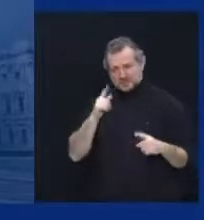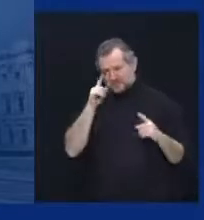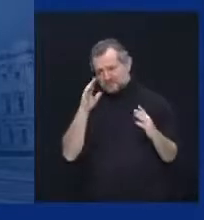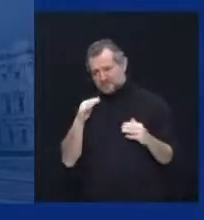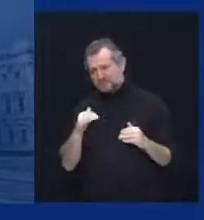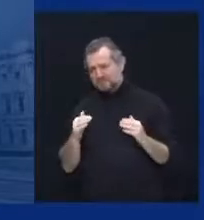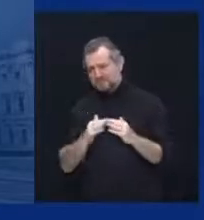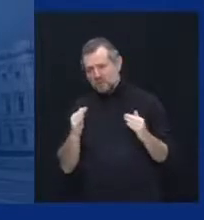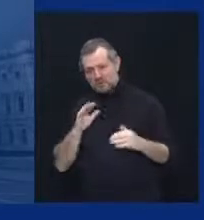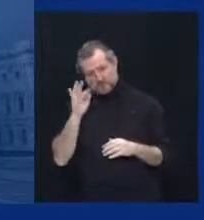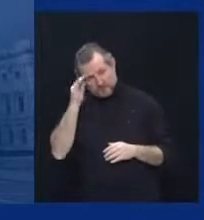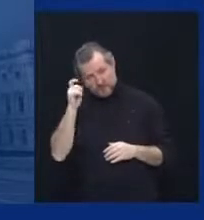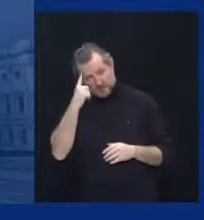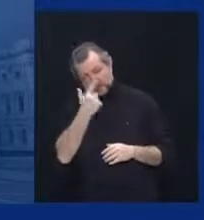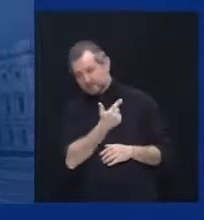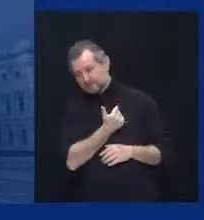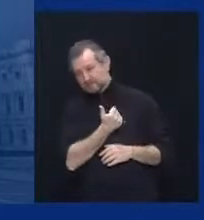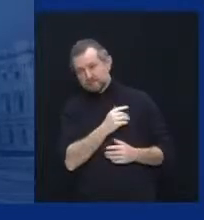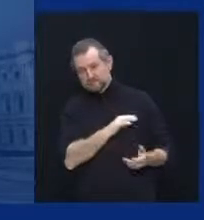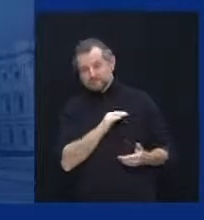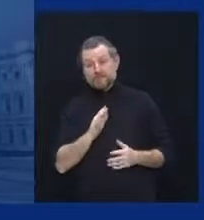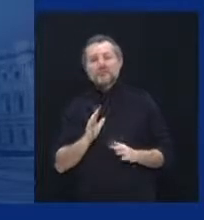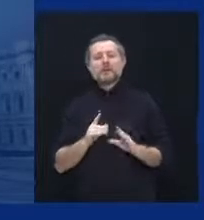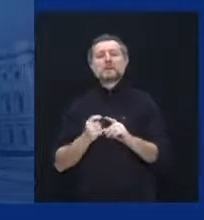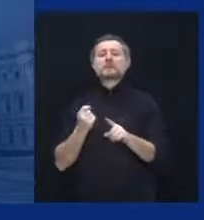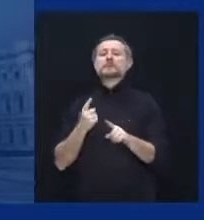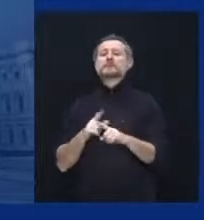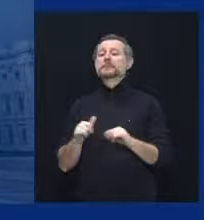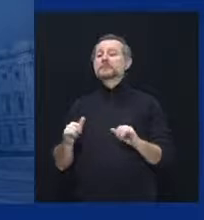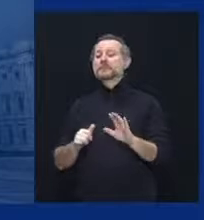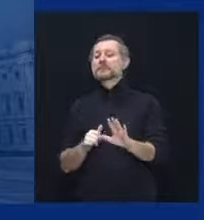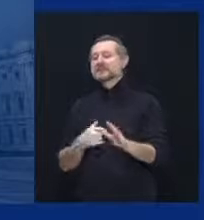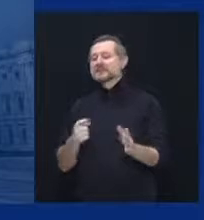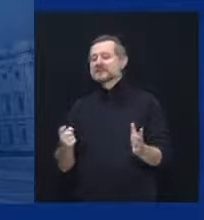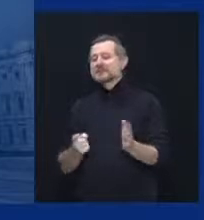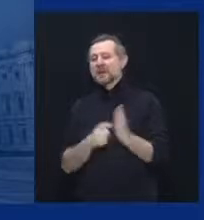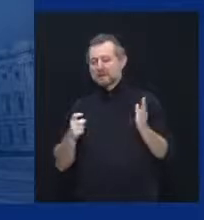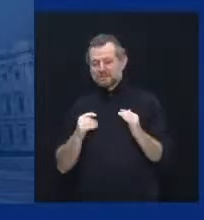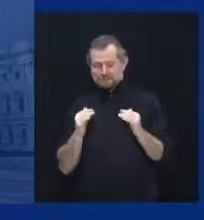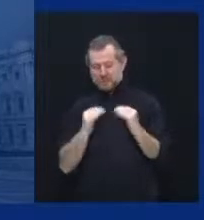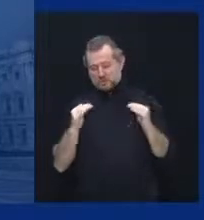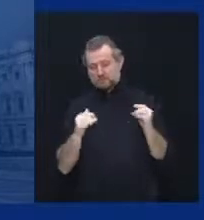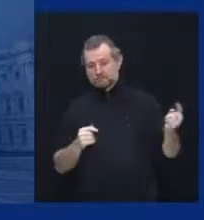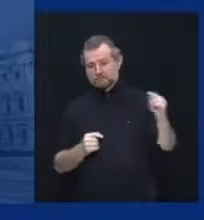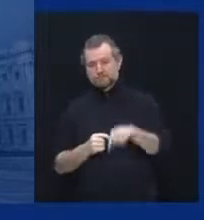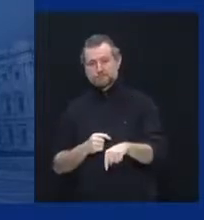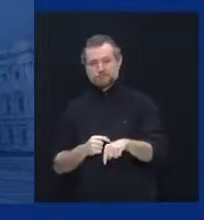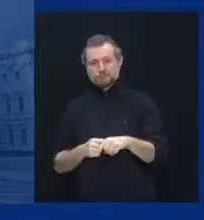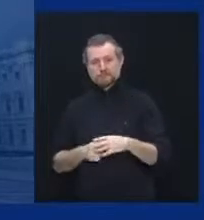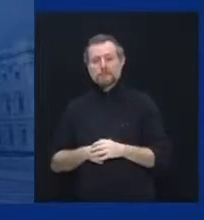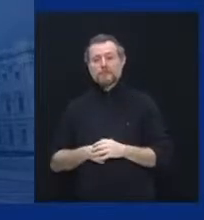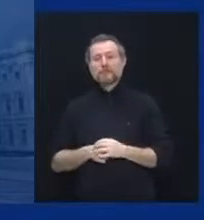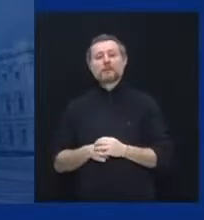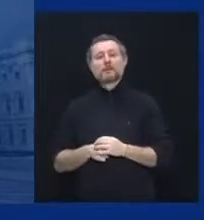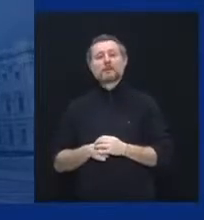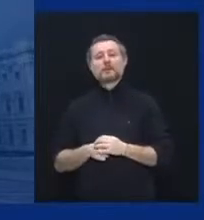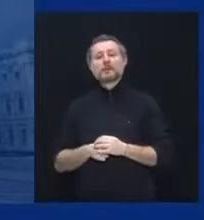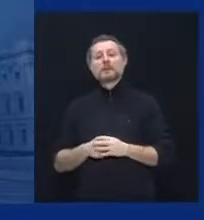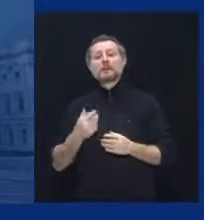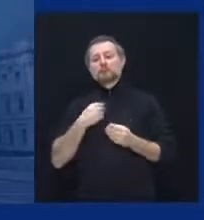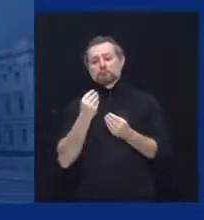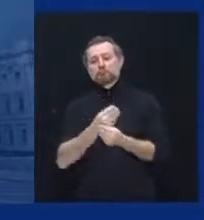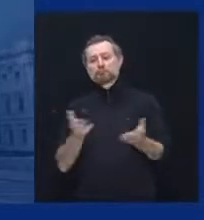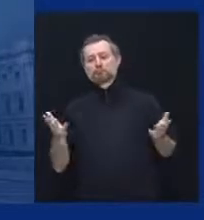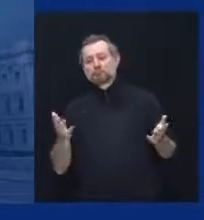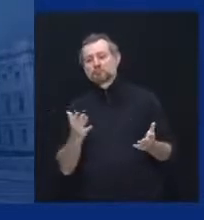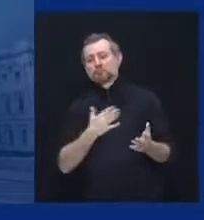government, but we also demand fairness from the federal government. And to my federal